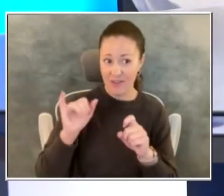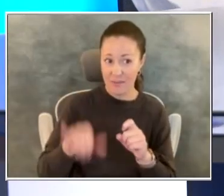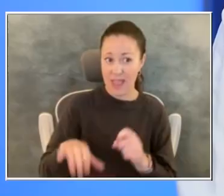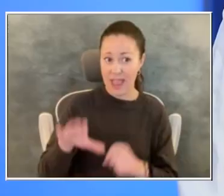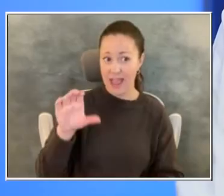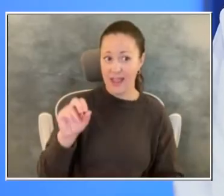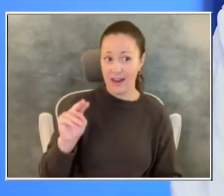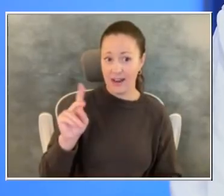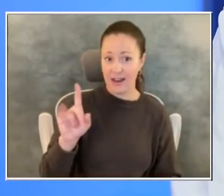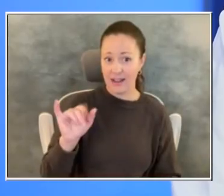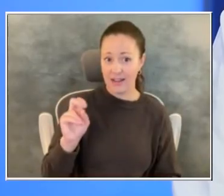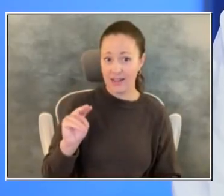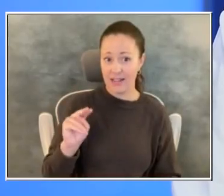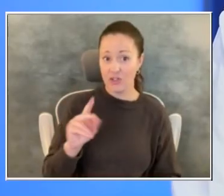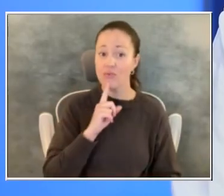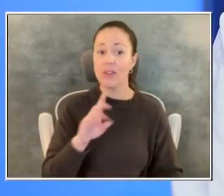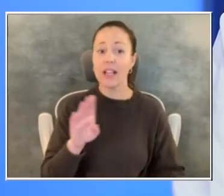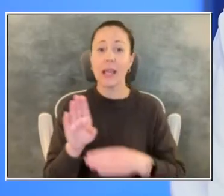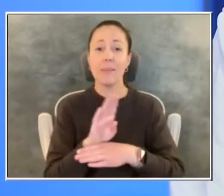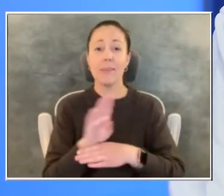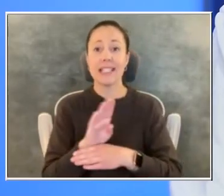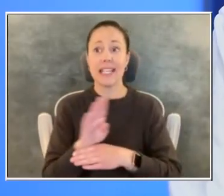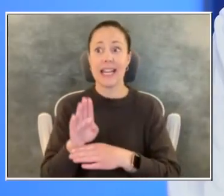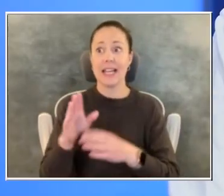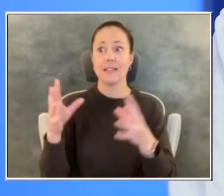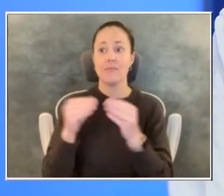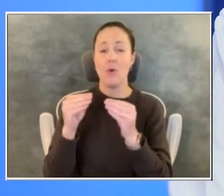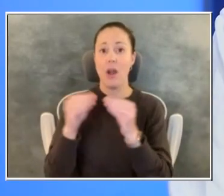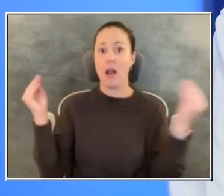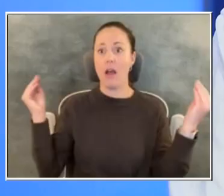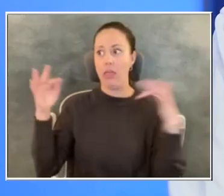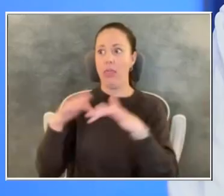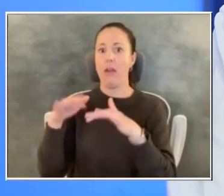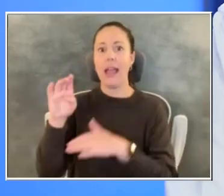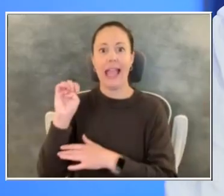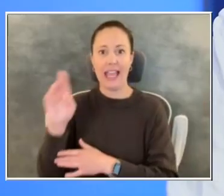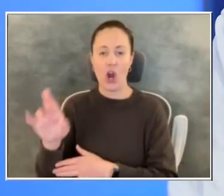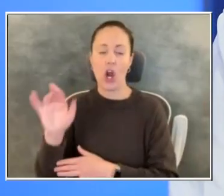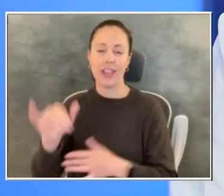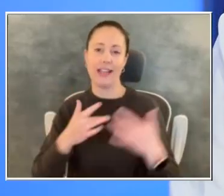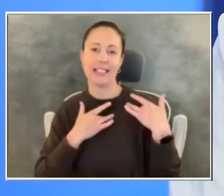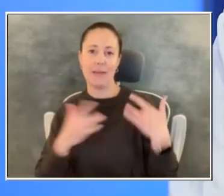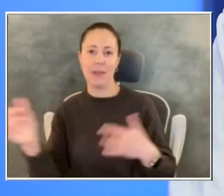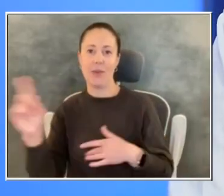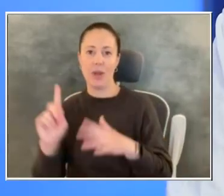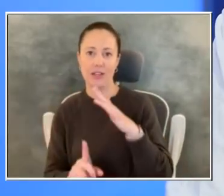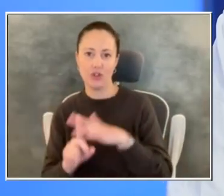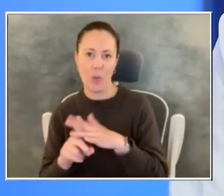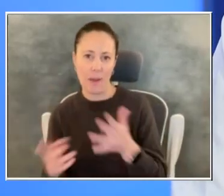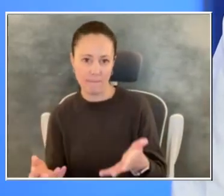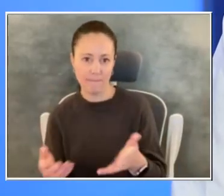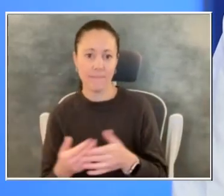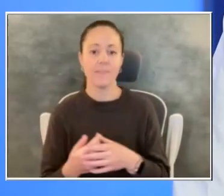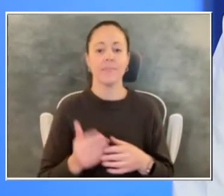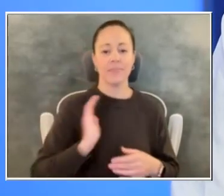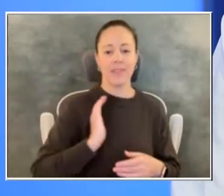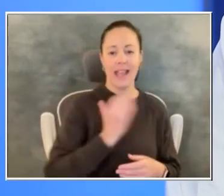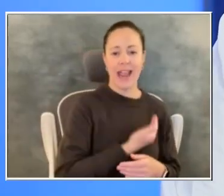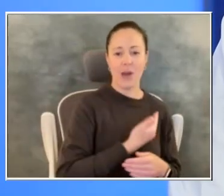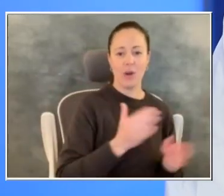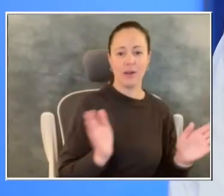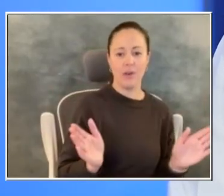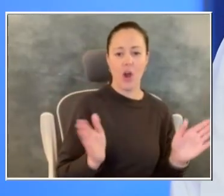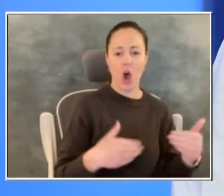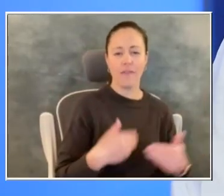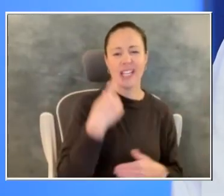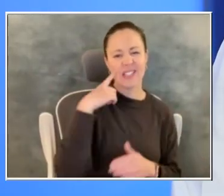busyness actually comes to the emergency room, because that's usually where they present. Coming into the office, for example, you know, it